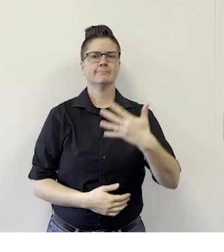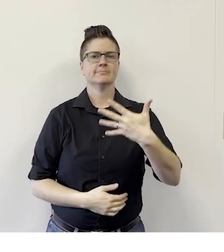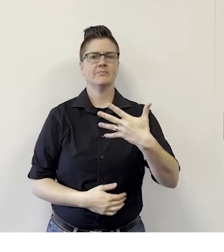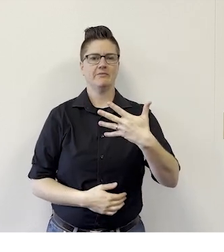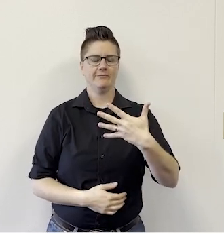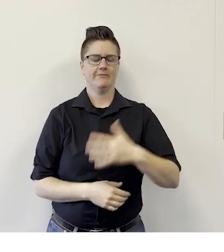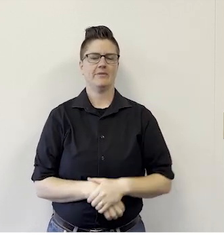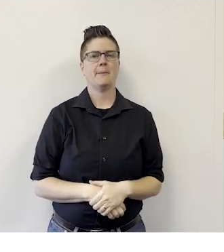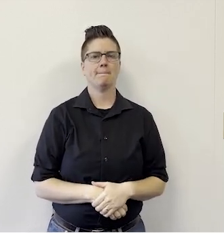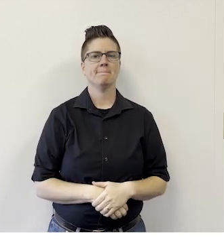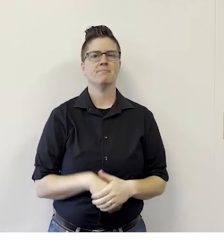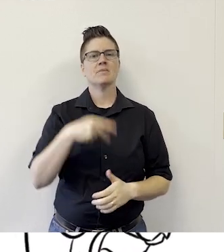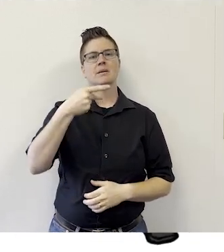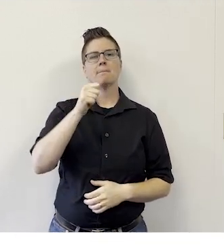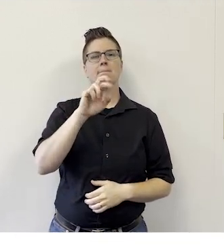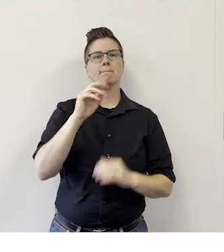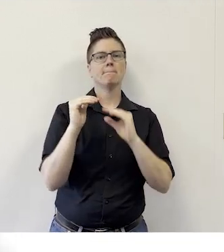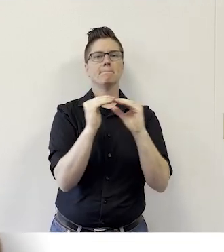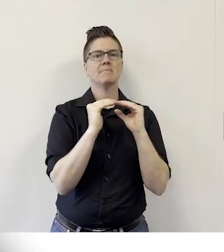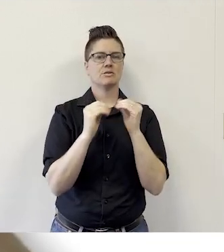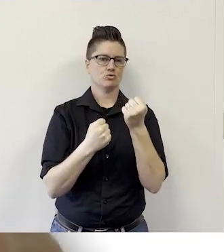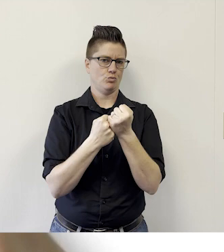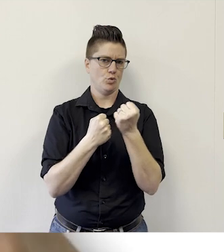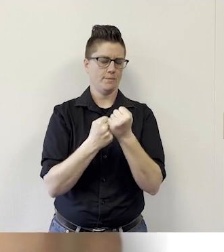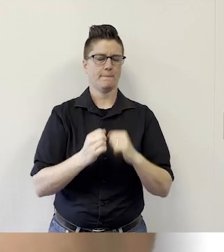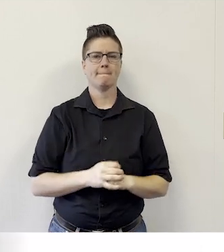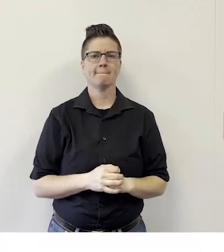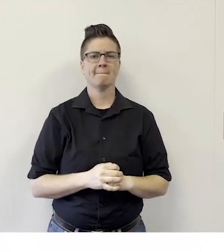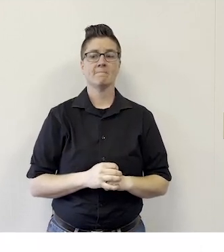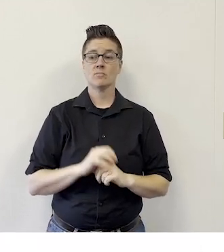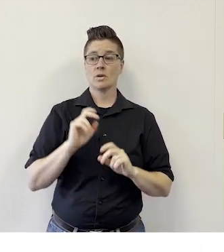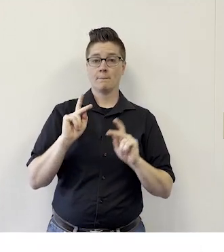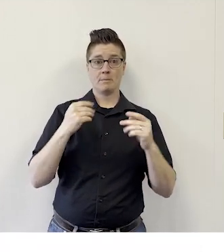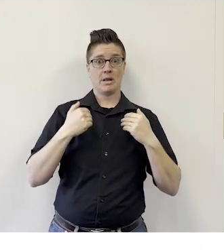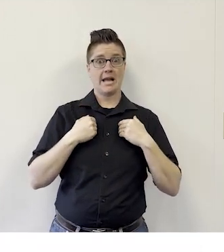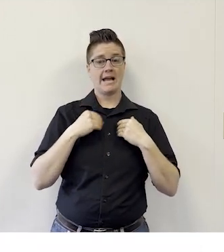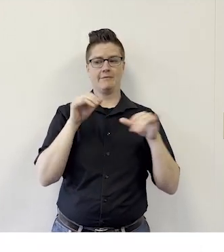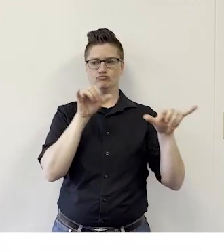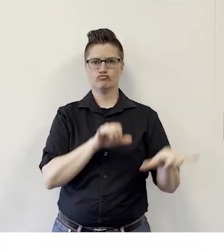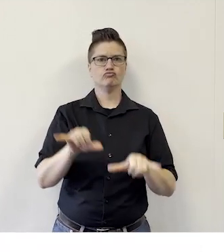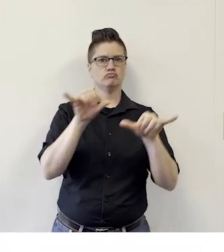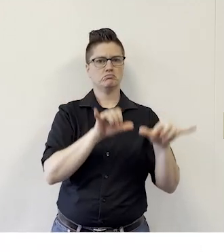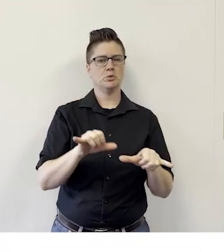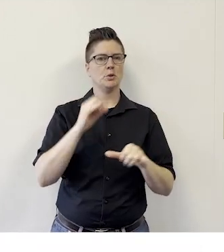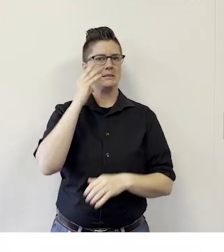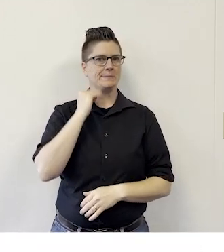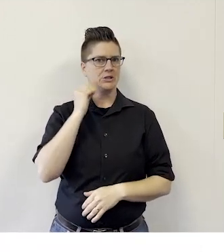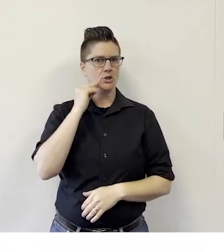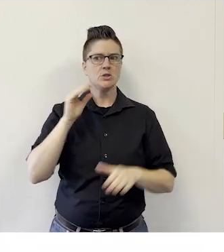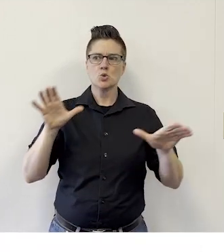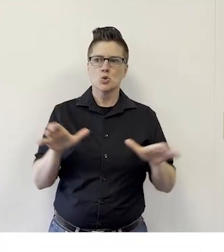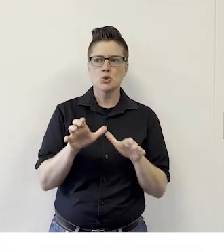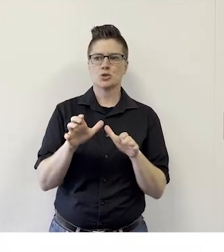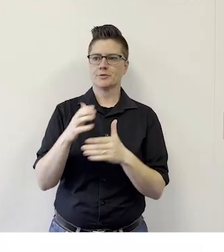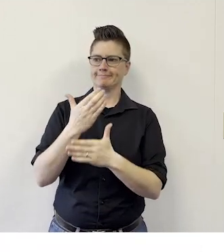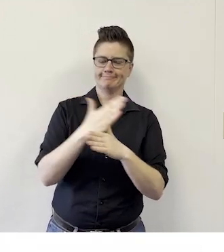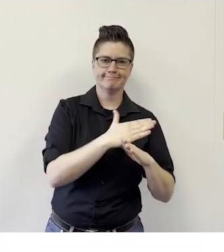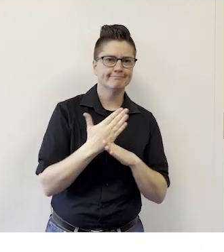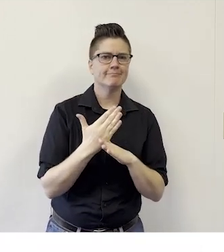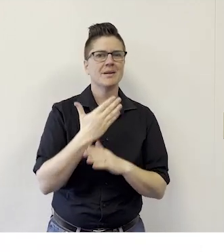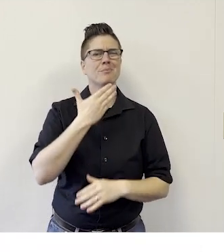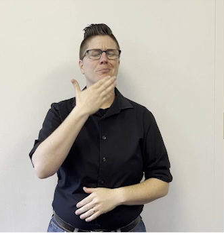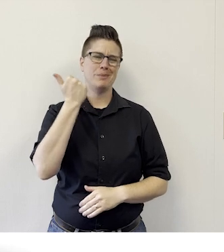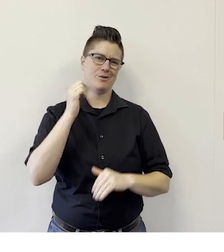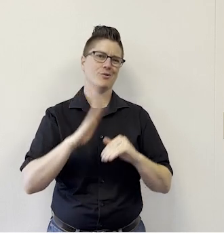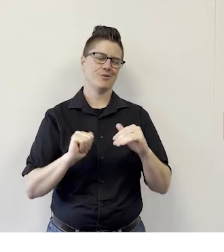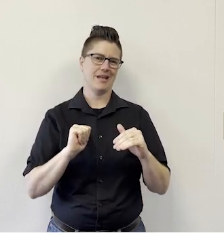their lives. 5. Peer support. People with similar experiences encouraging and sharing with each